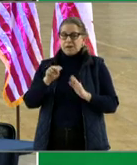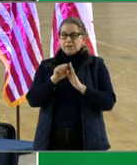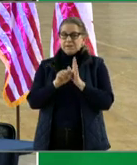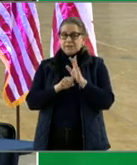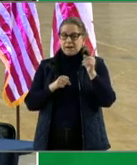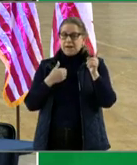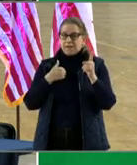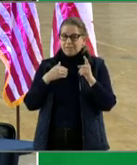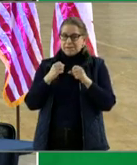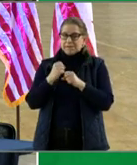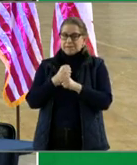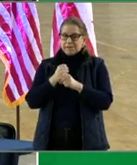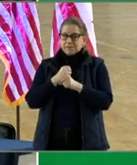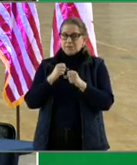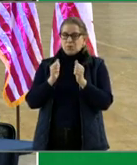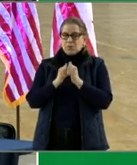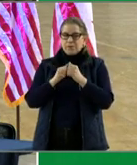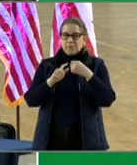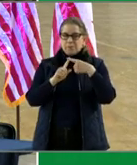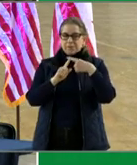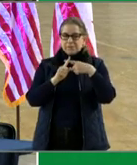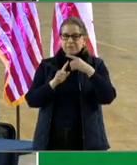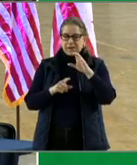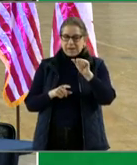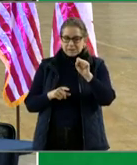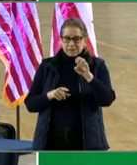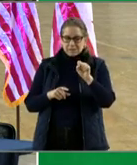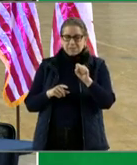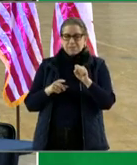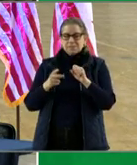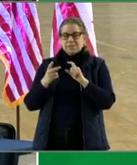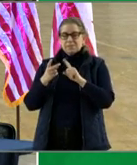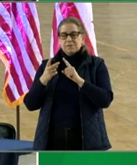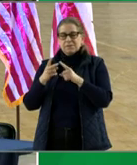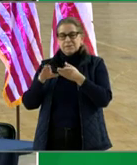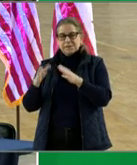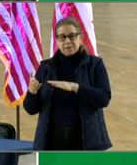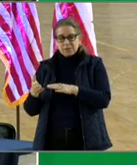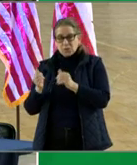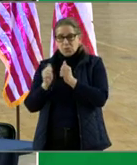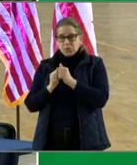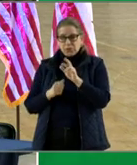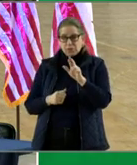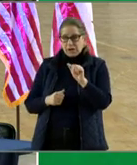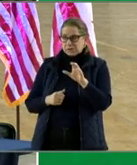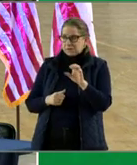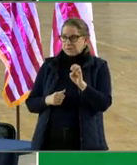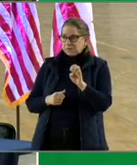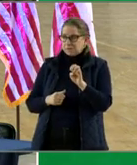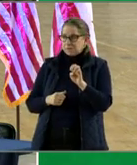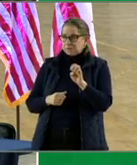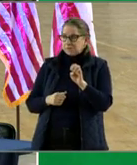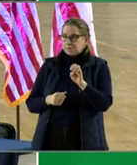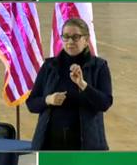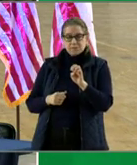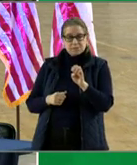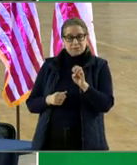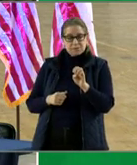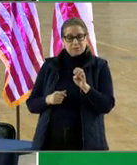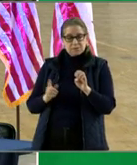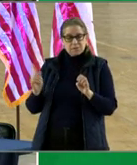wondering if that's something that DC is considering. We will certainly work with our data scientists to get out as